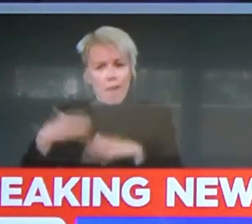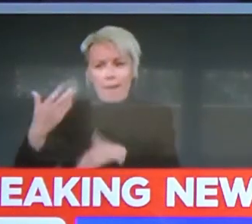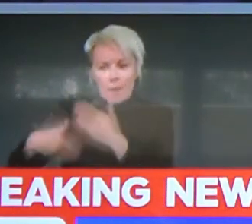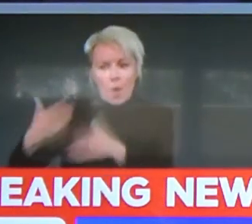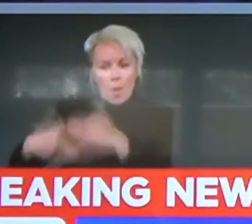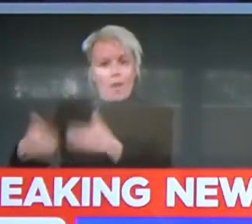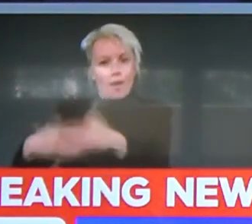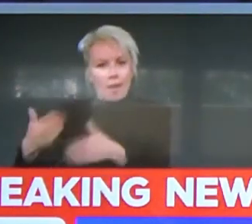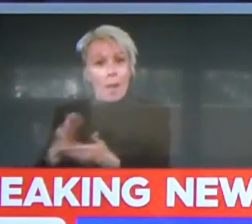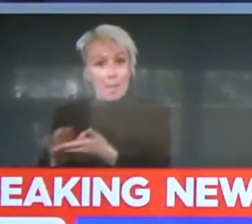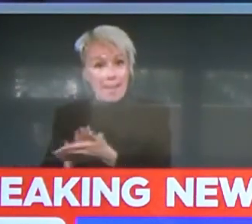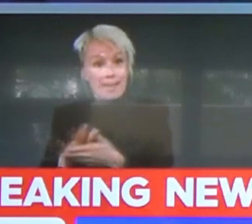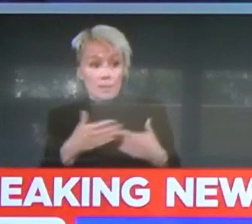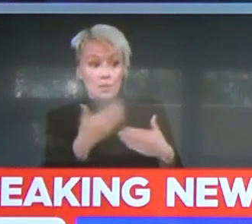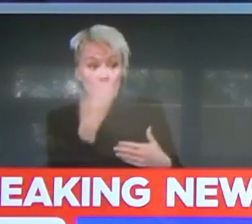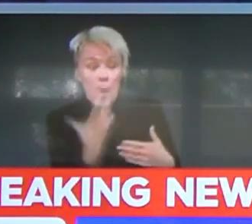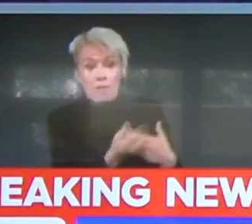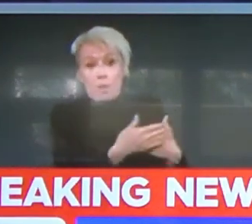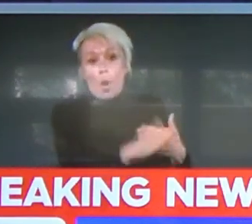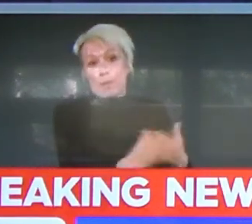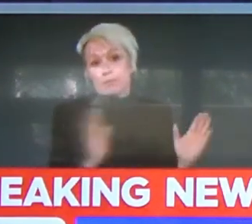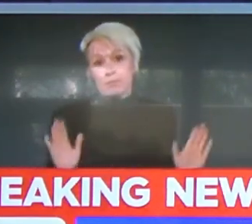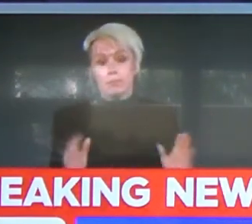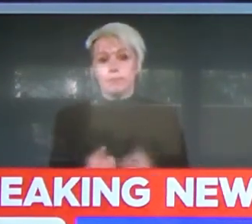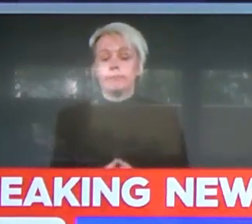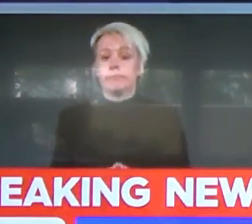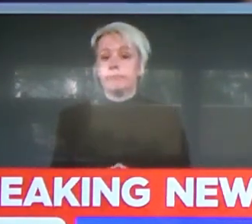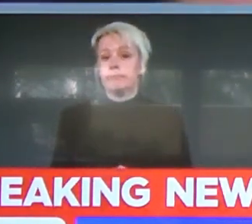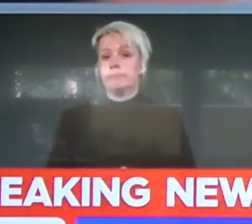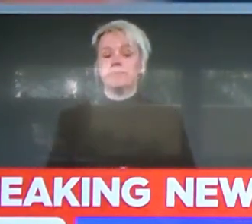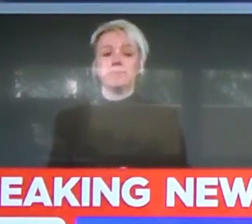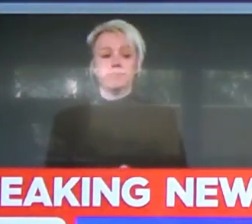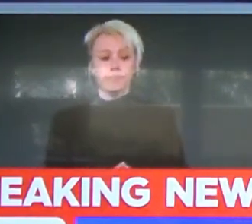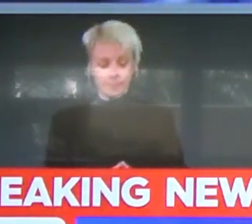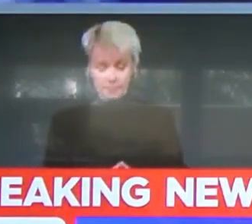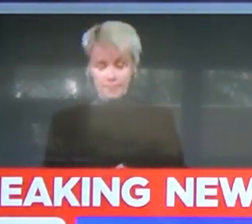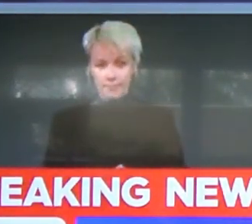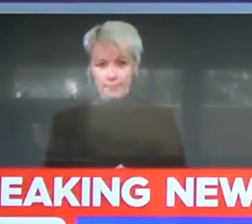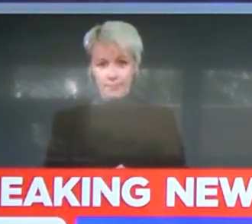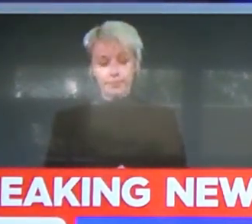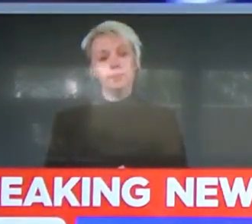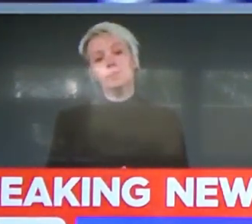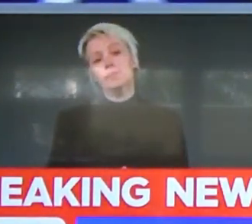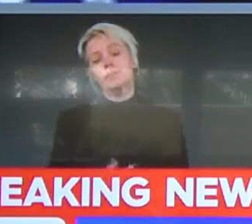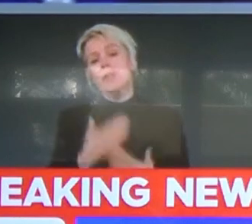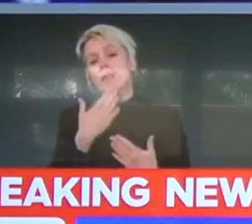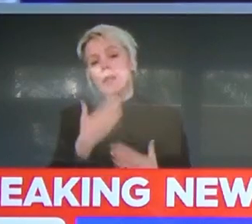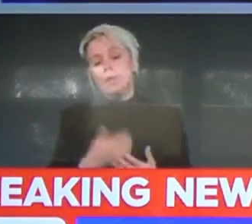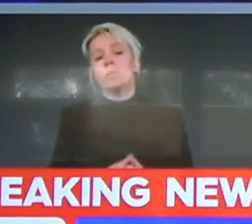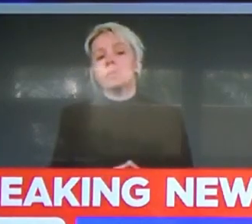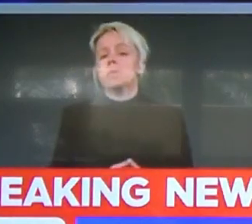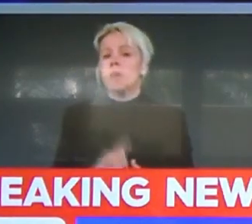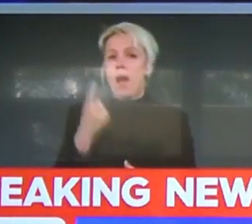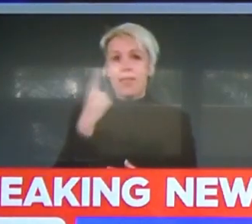health advice that's being provided. And on the health advice, I provide you to Dr. Murphy. Thanks, Prime Minister. So I think, as I said on Sunday night,